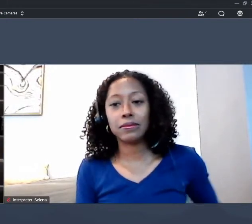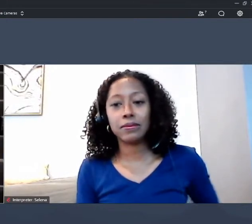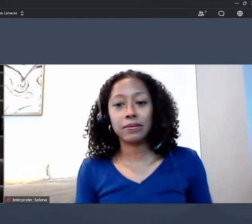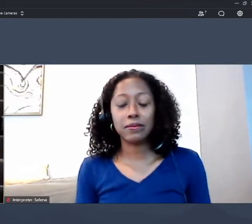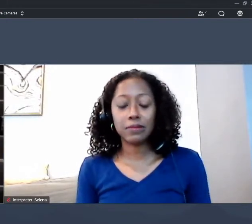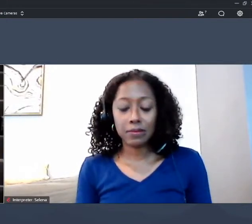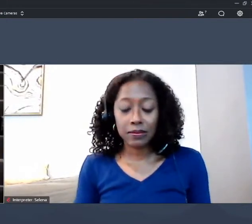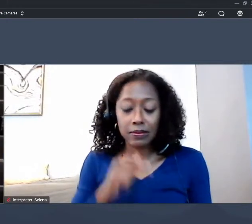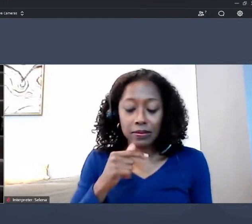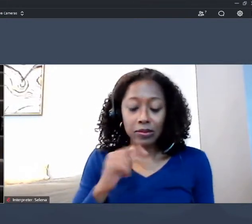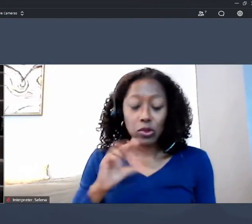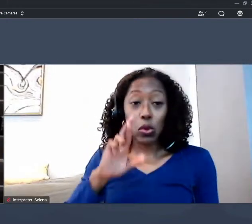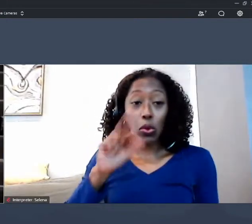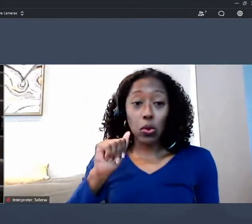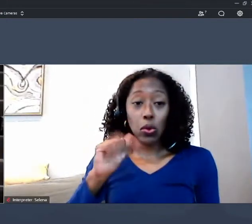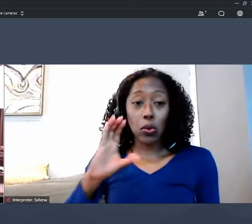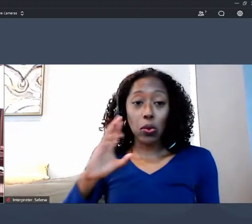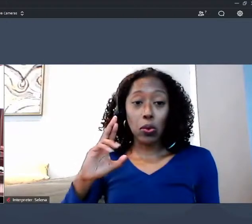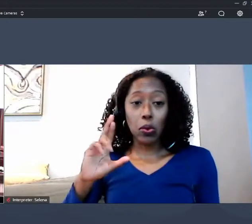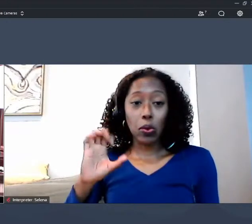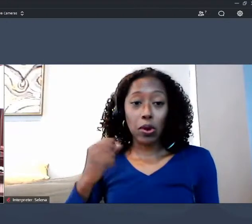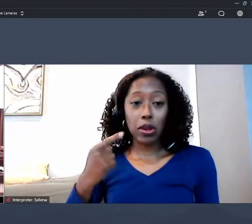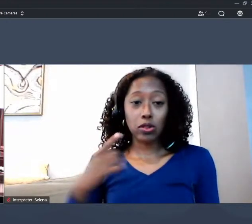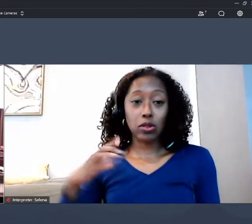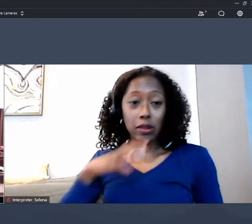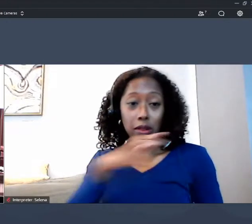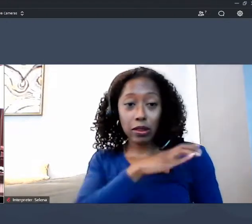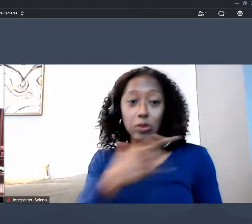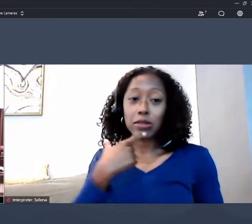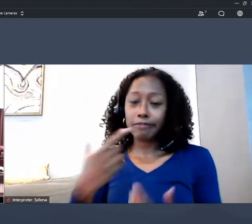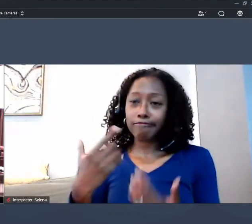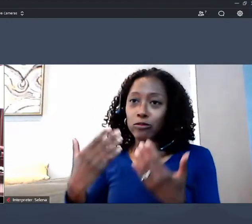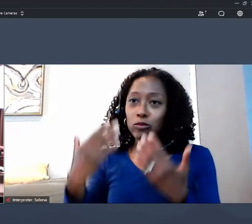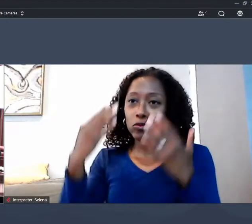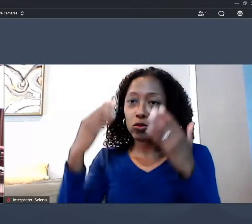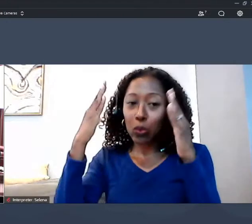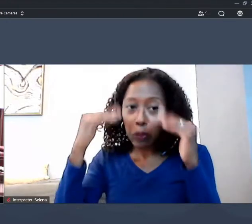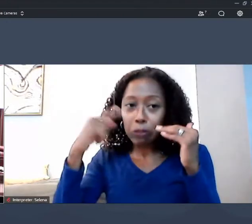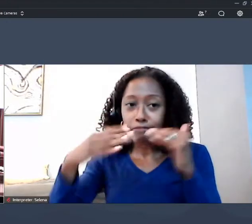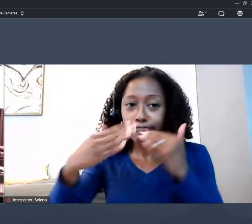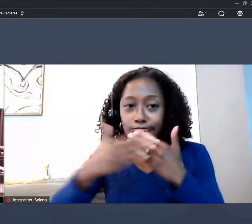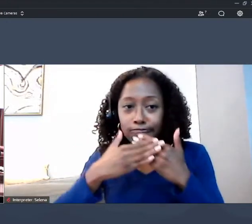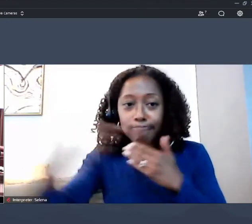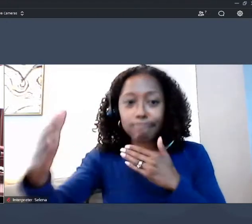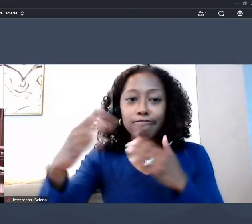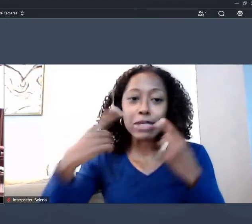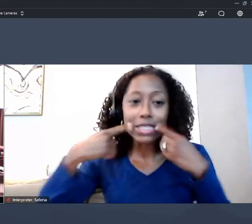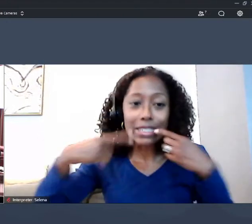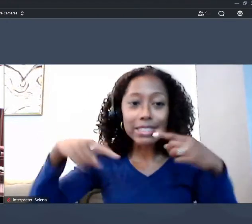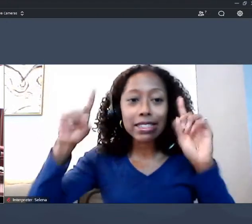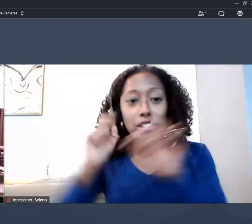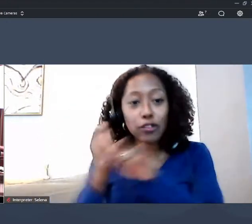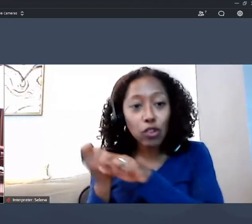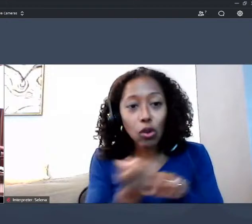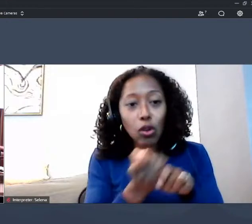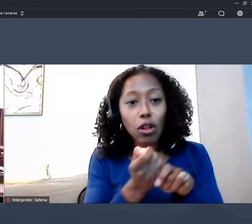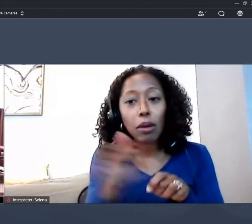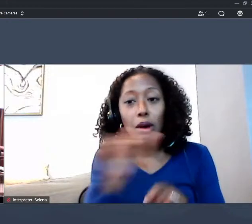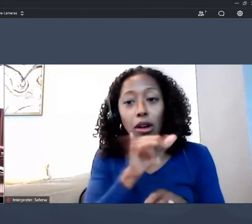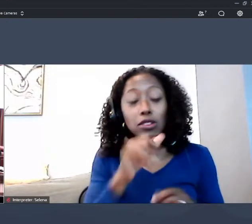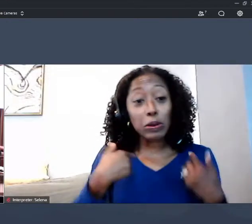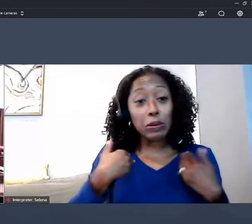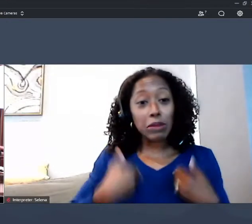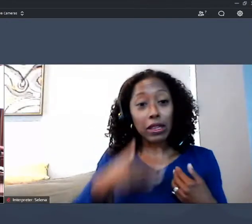Rachel, on behalf of the council, we wish you the utmost of success going forward in your golf career, but equally important to the dad of a